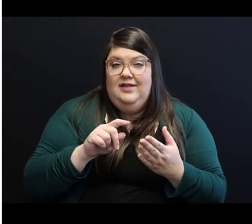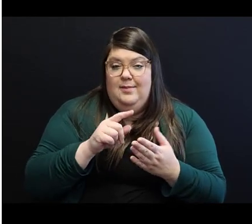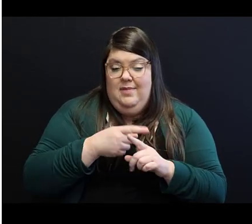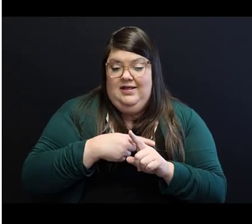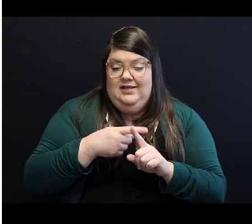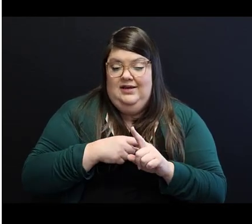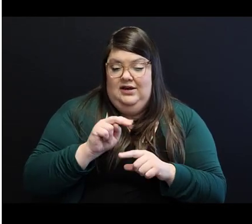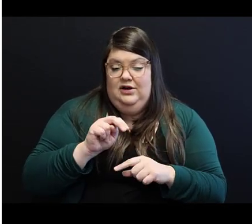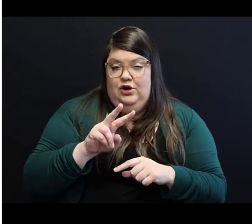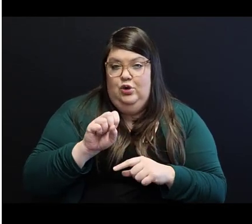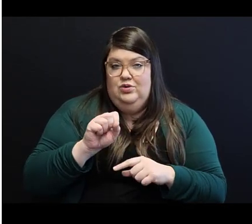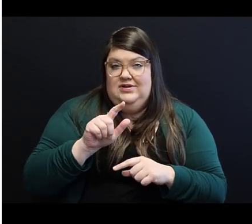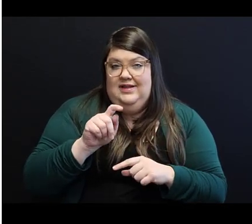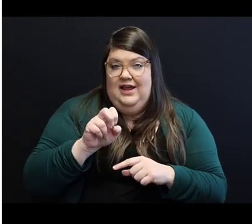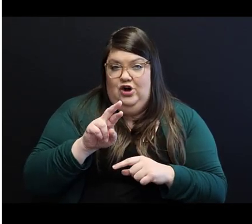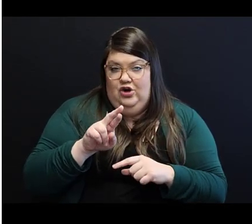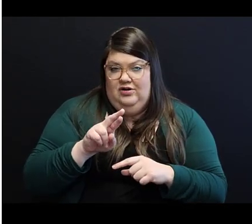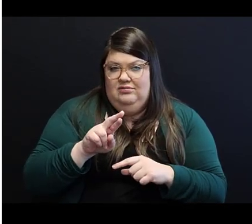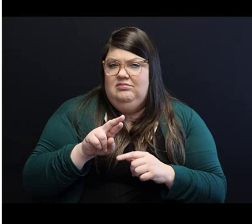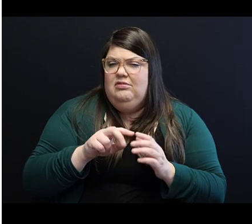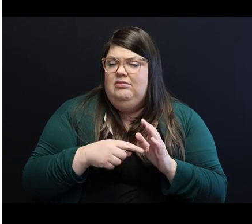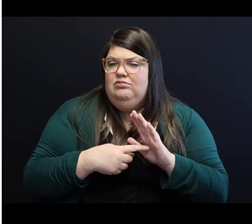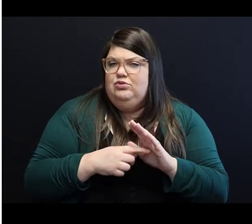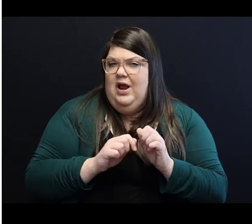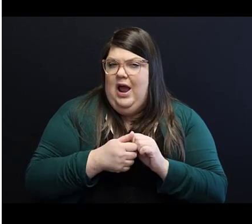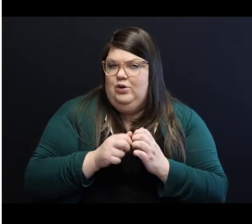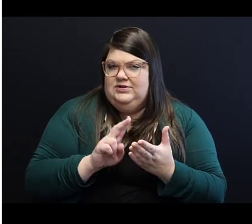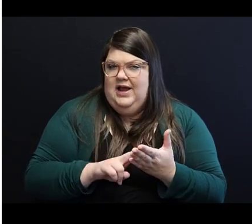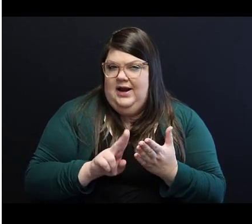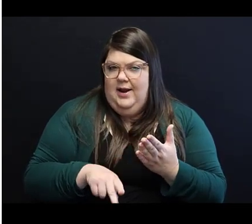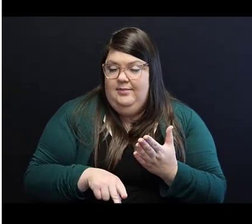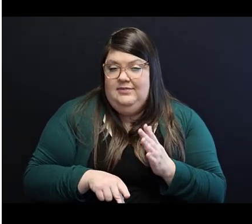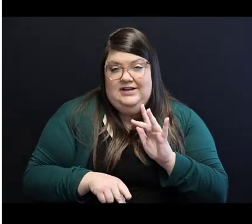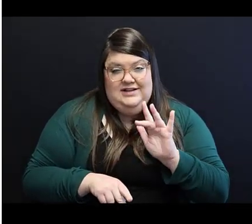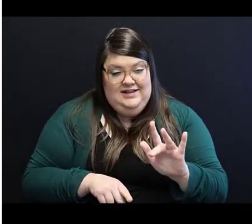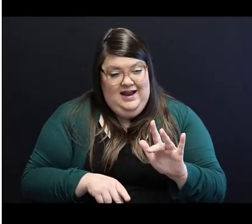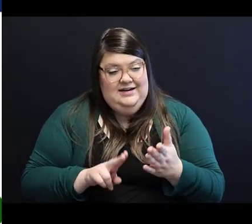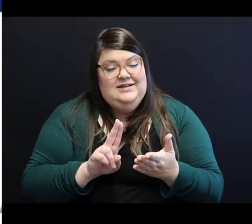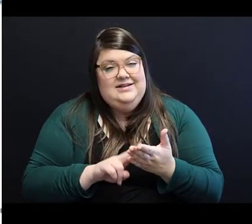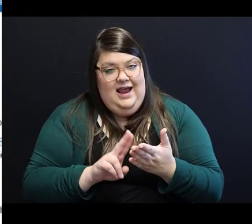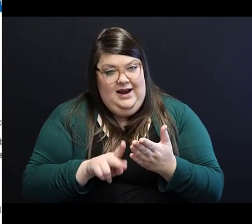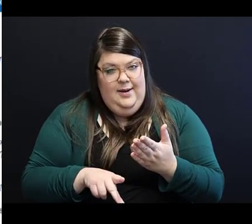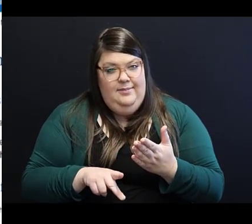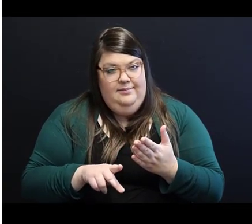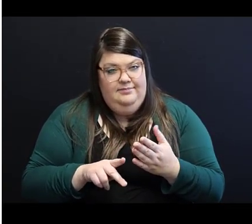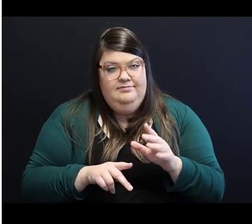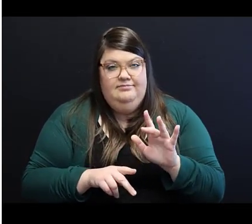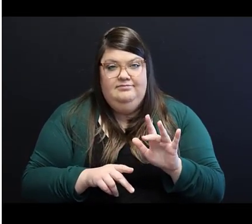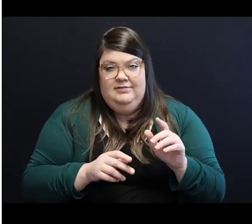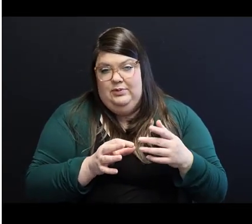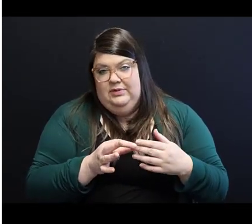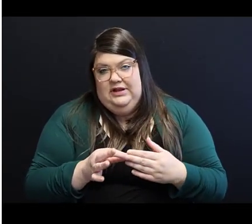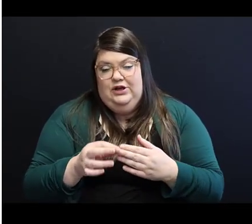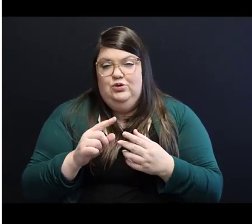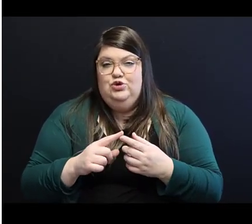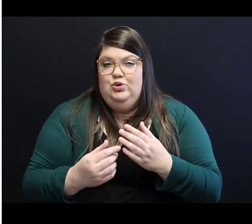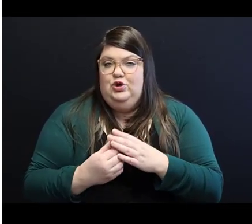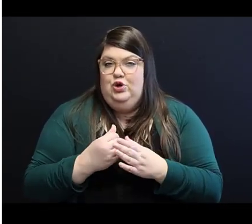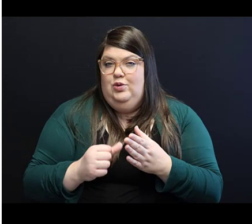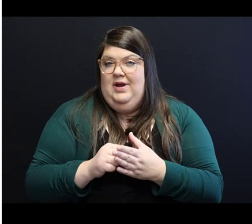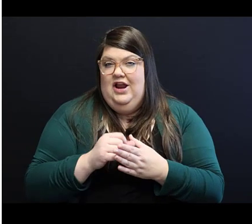newsletter. Let's quickly review how to sign up. Select the Sign Up link. You will be directed to a Sign Up